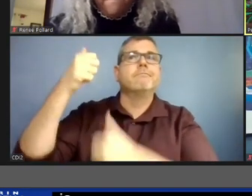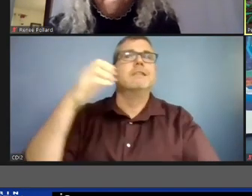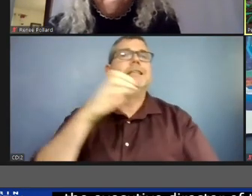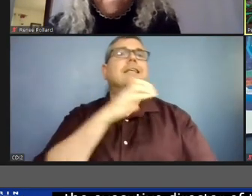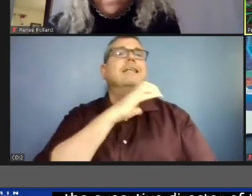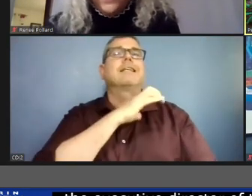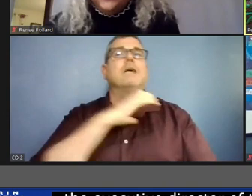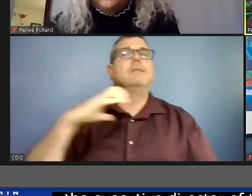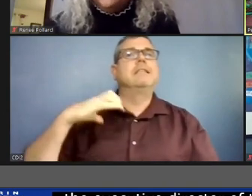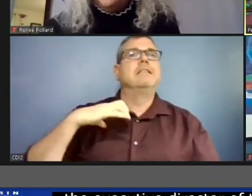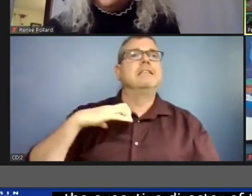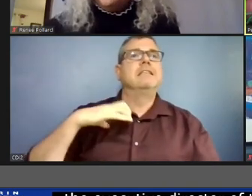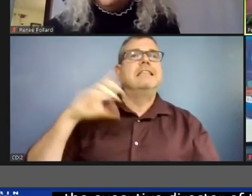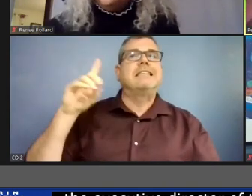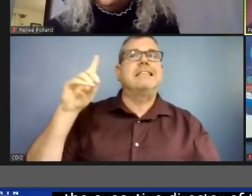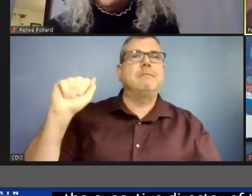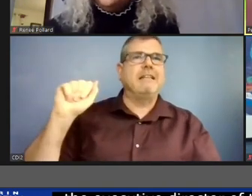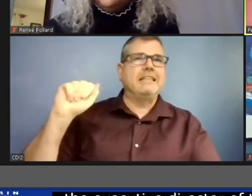for over 20 years,